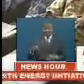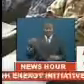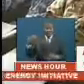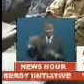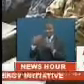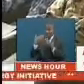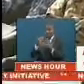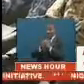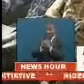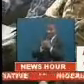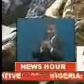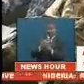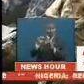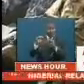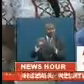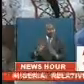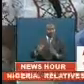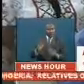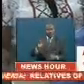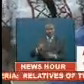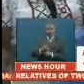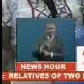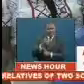giving you a leg up in life. The day will be